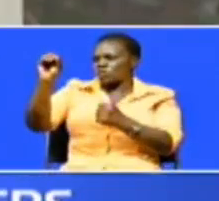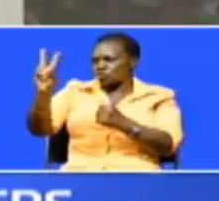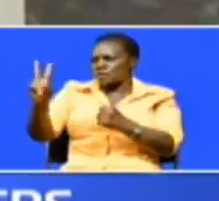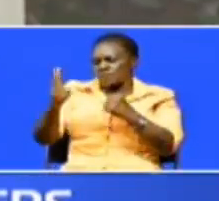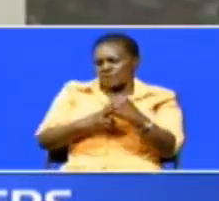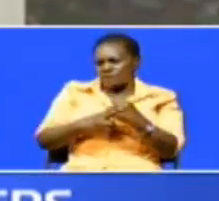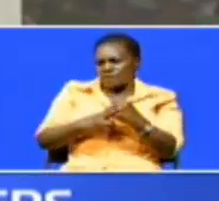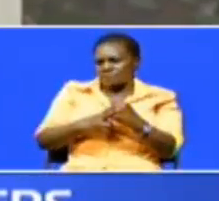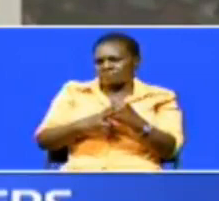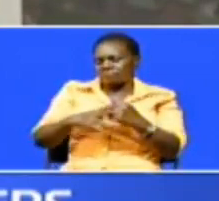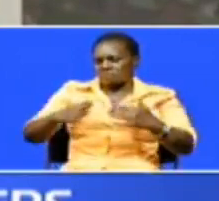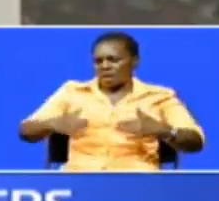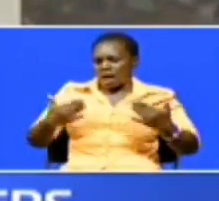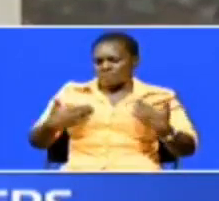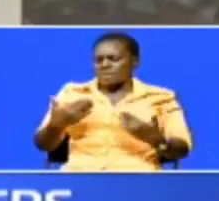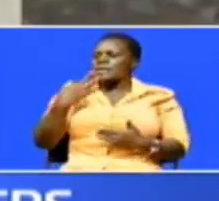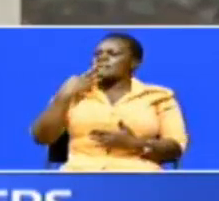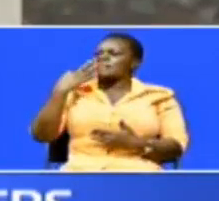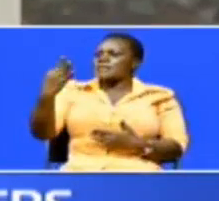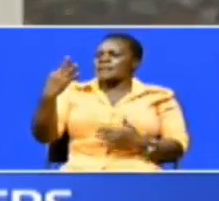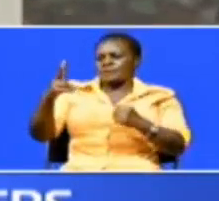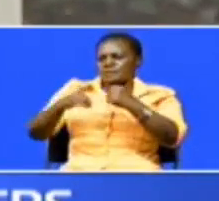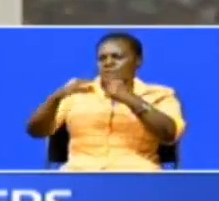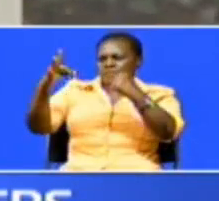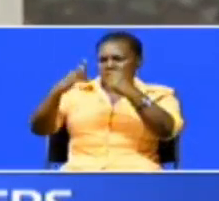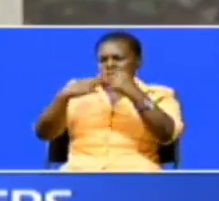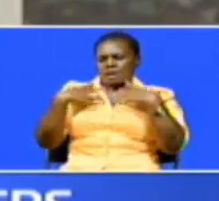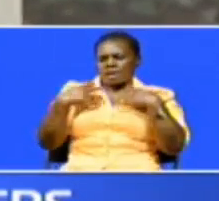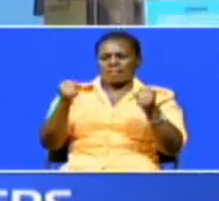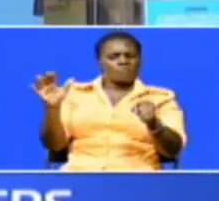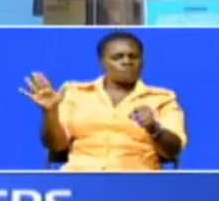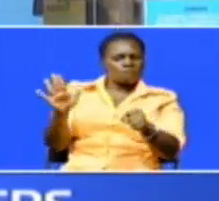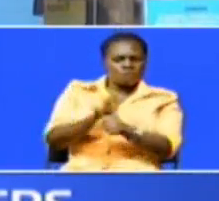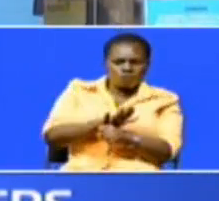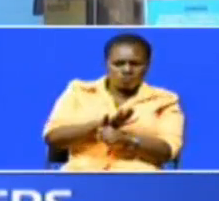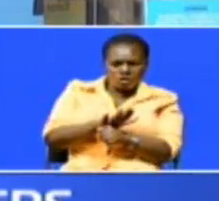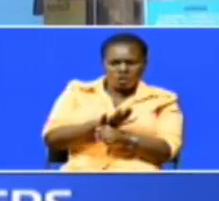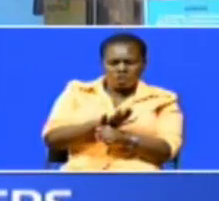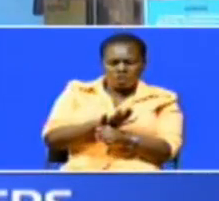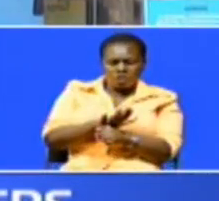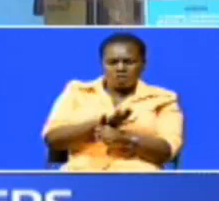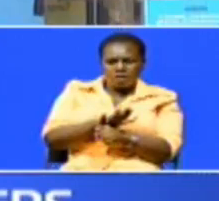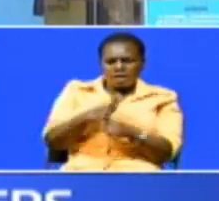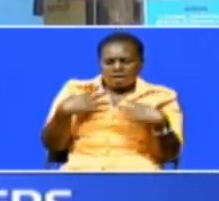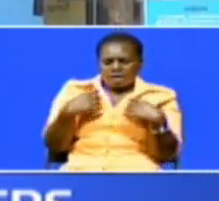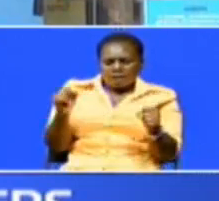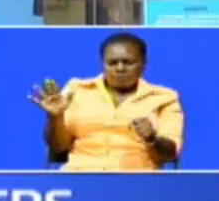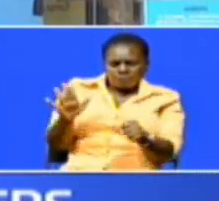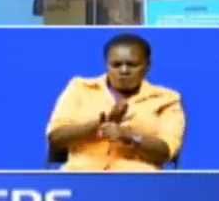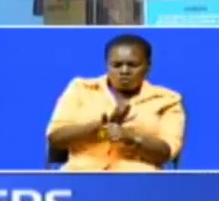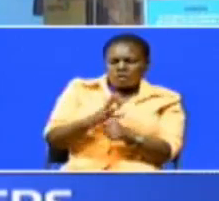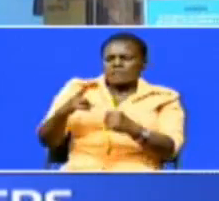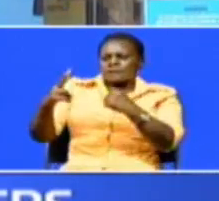200,061,027. But on a positive note, 378 people have also recovered fully from the infection, bringing the total recoveries